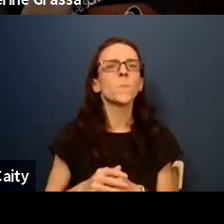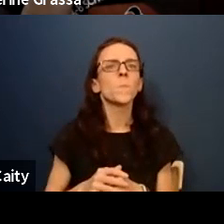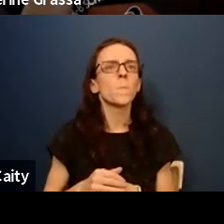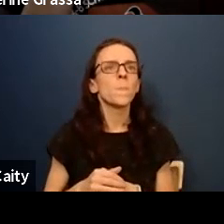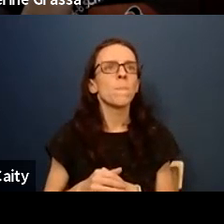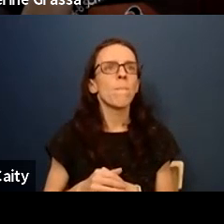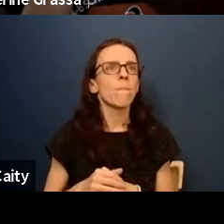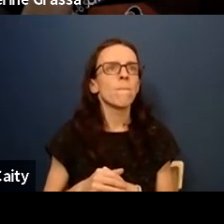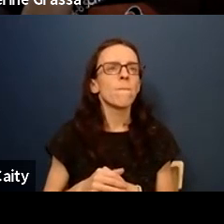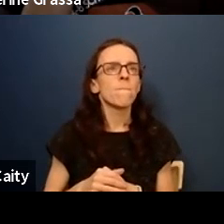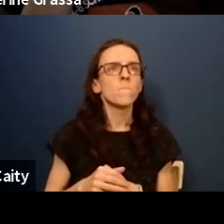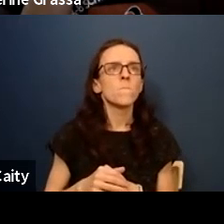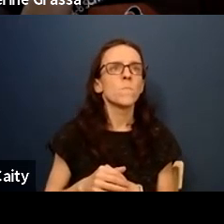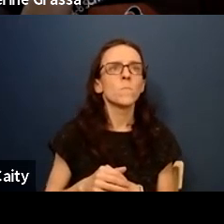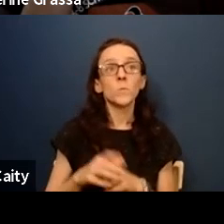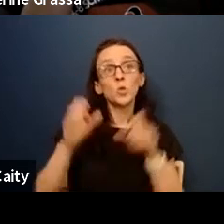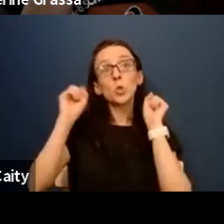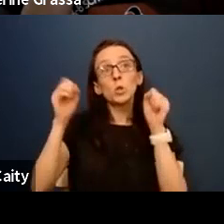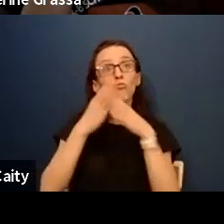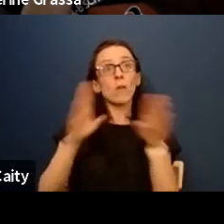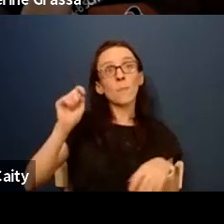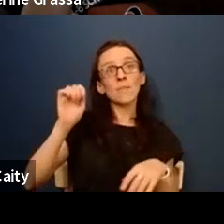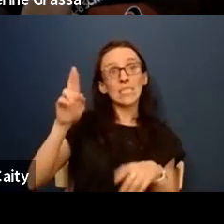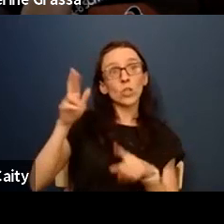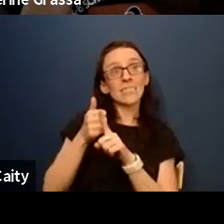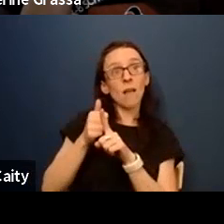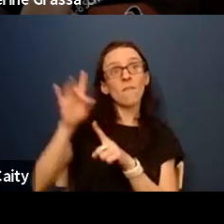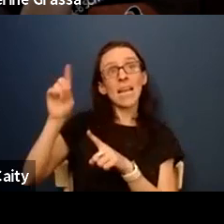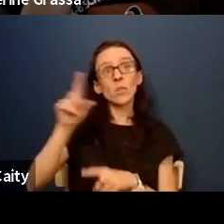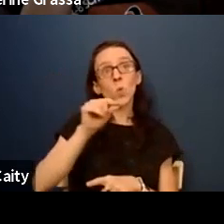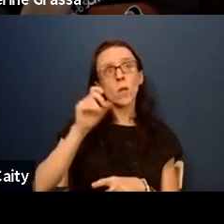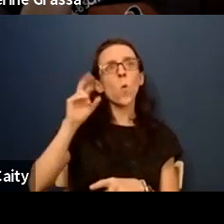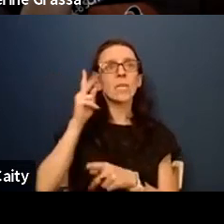can either break that tier up 80-20, or you can keep the tier intact at 100%.